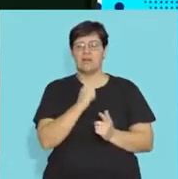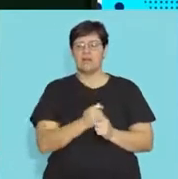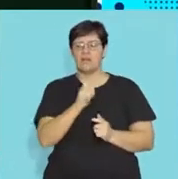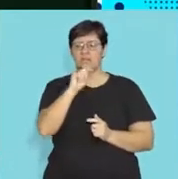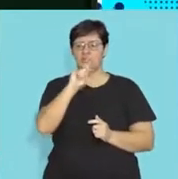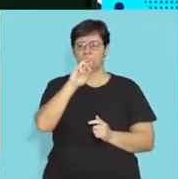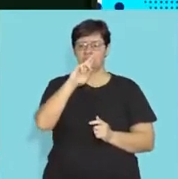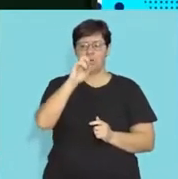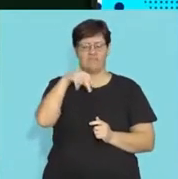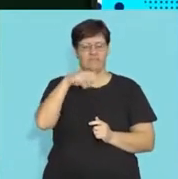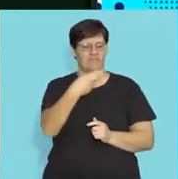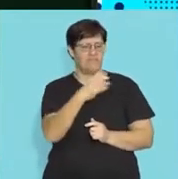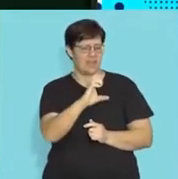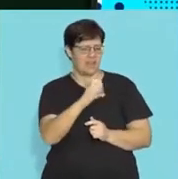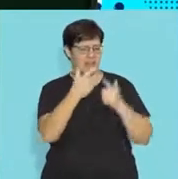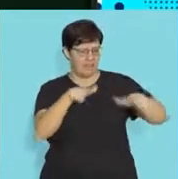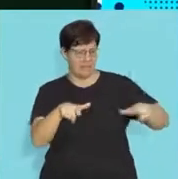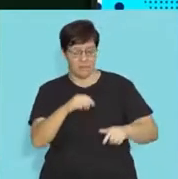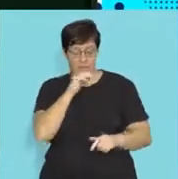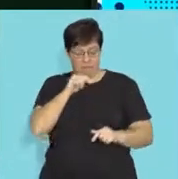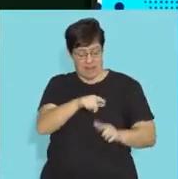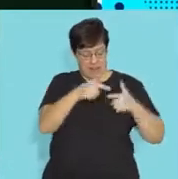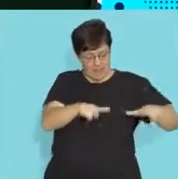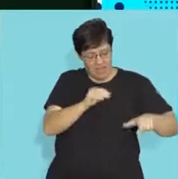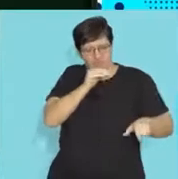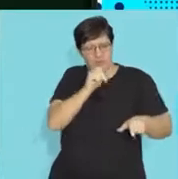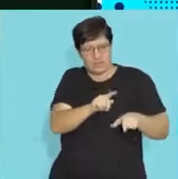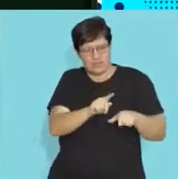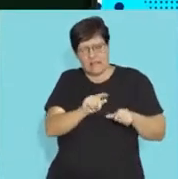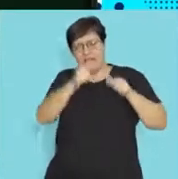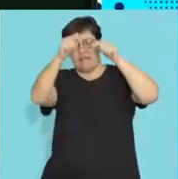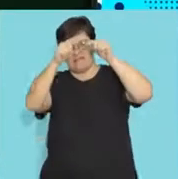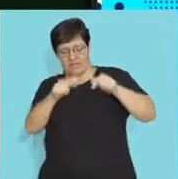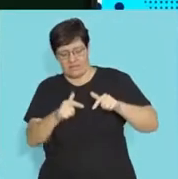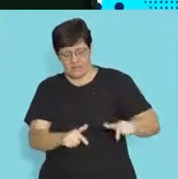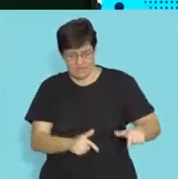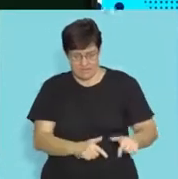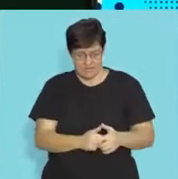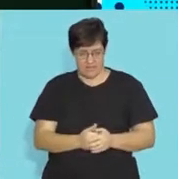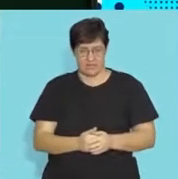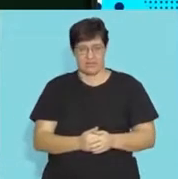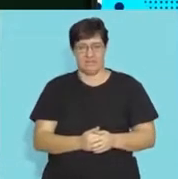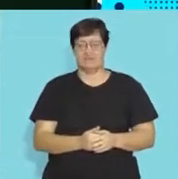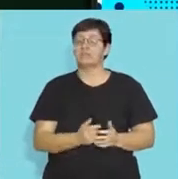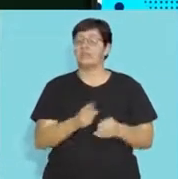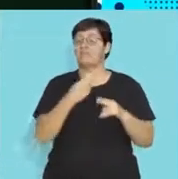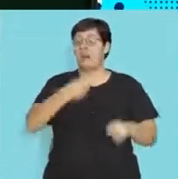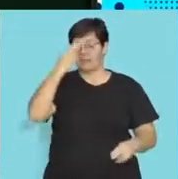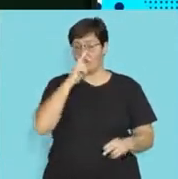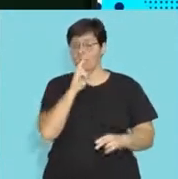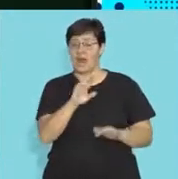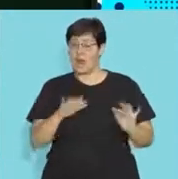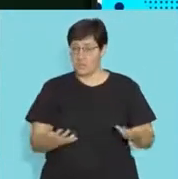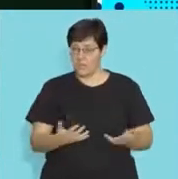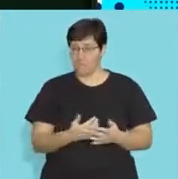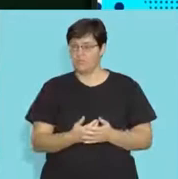of what the different trophic levels are and what does it mean to be at a specific trophic level. And finally, we're going to look at how these